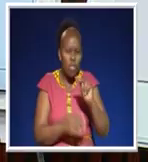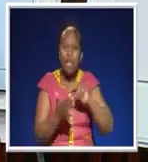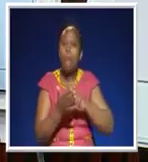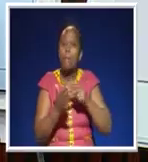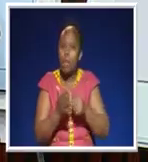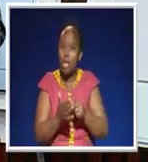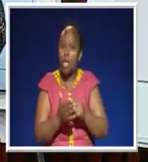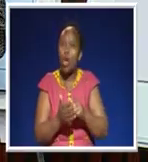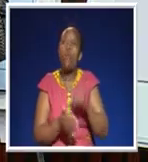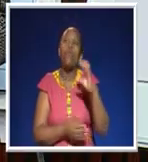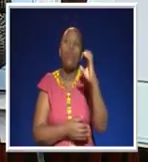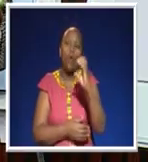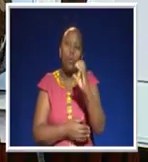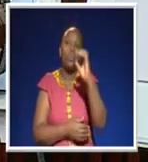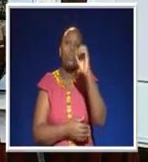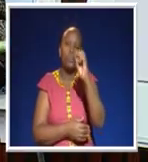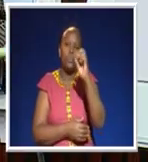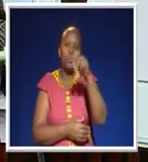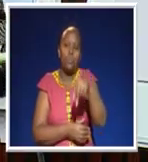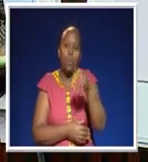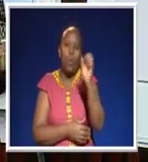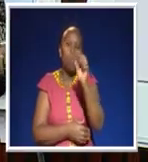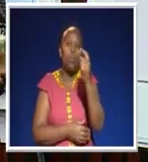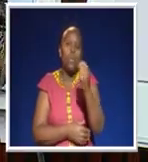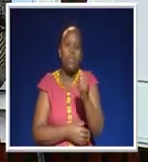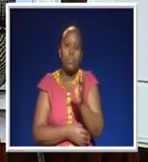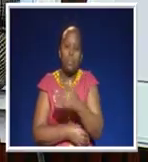word compost manure.